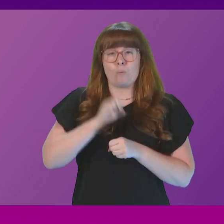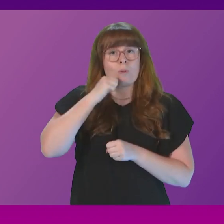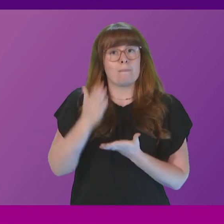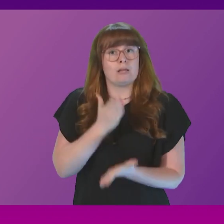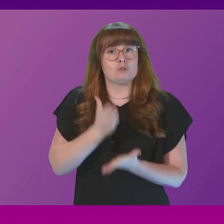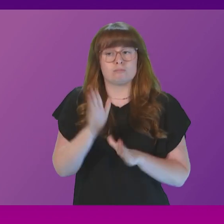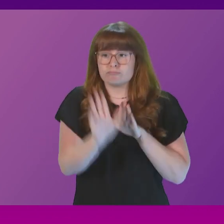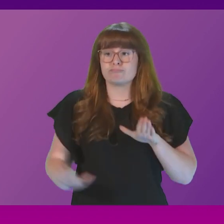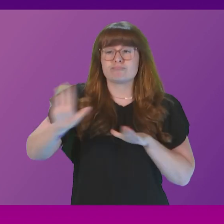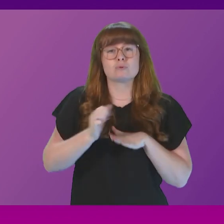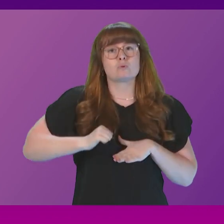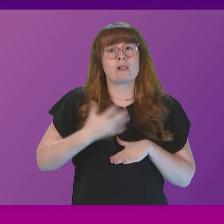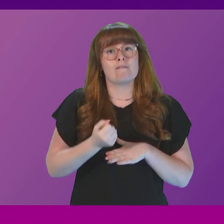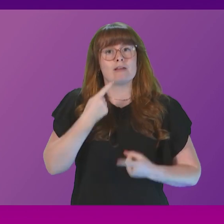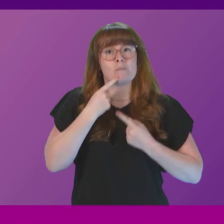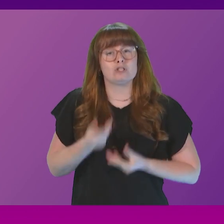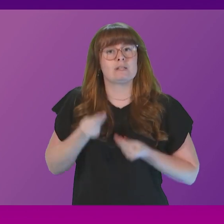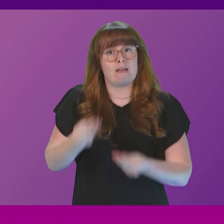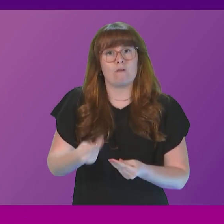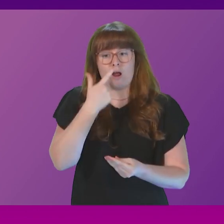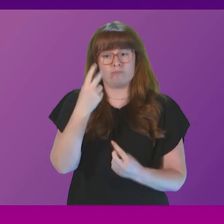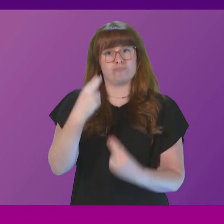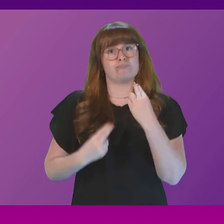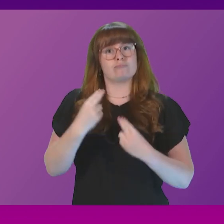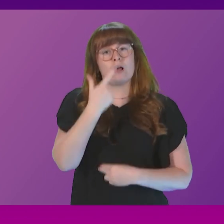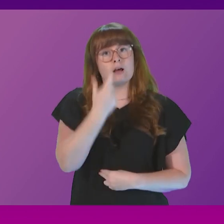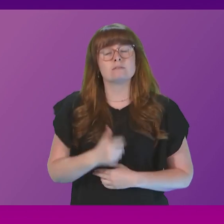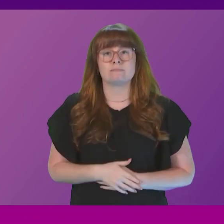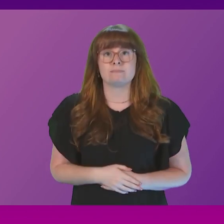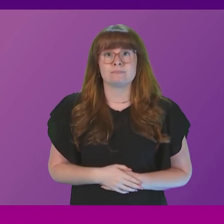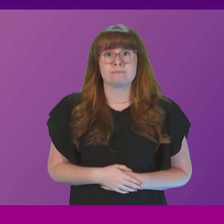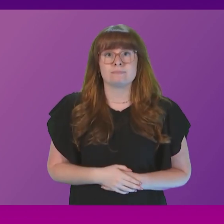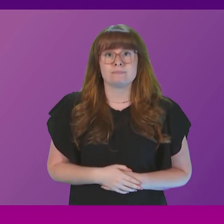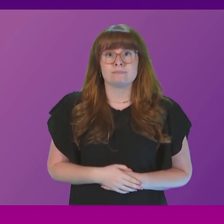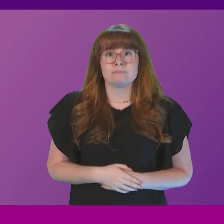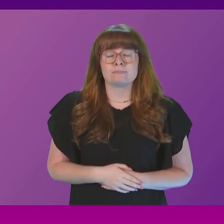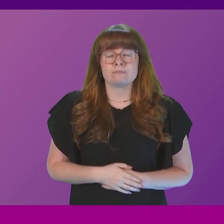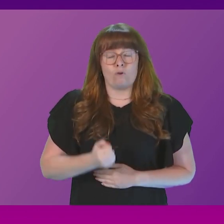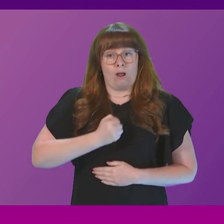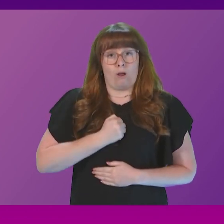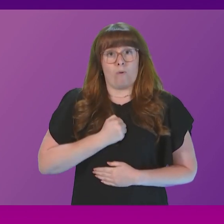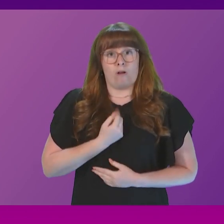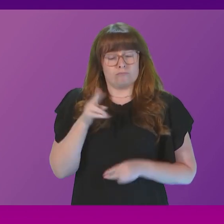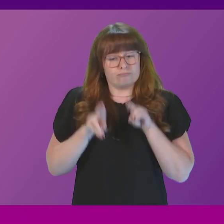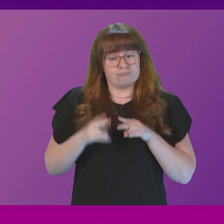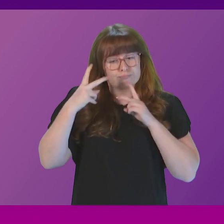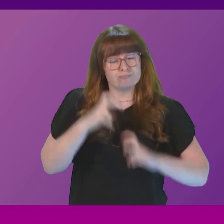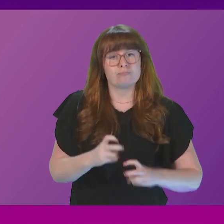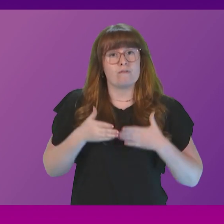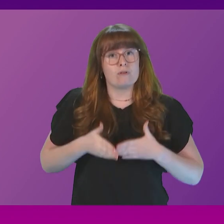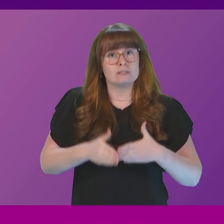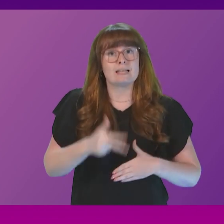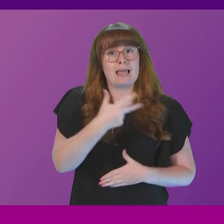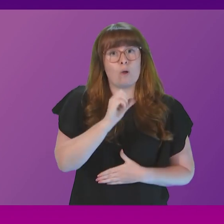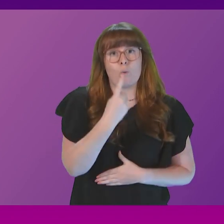Scotland have the information they need to hold us to account." In conducting our inquiry into the ferries, vessels